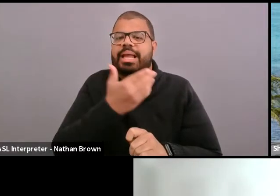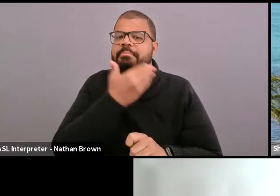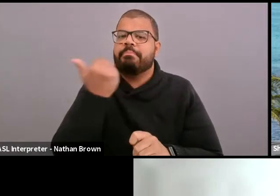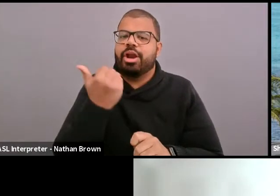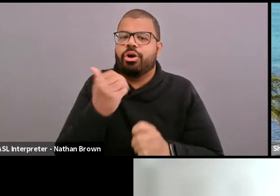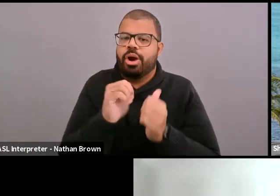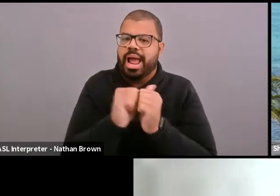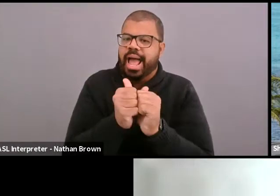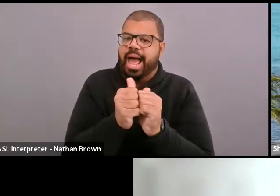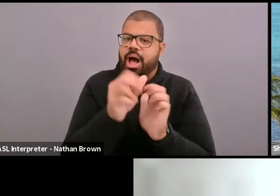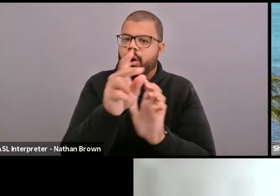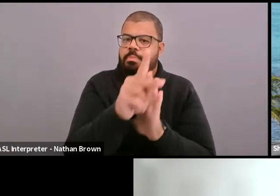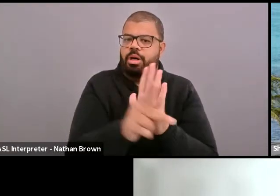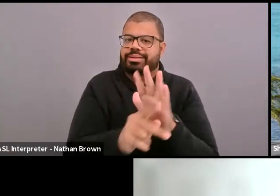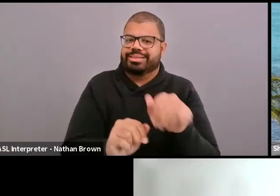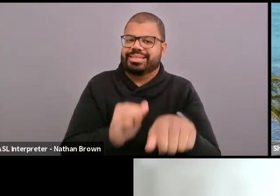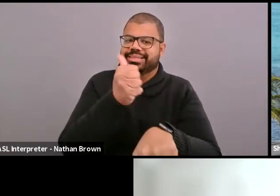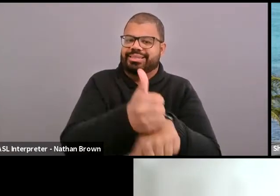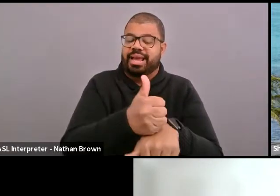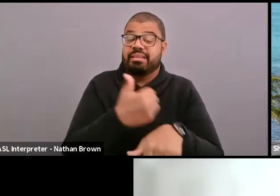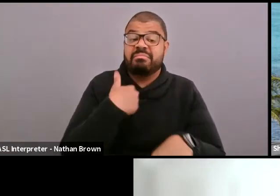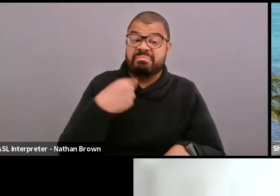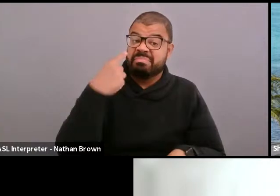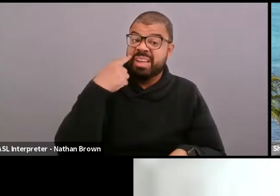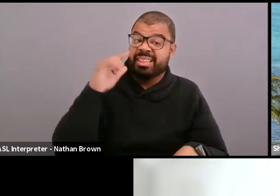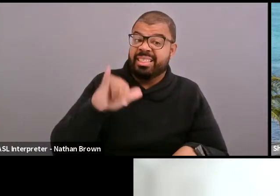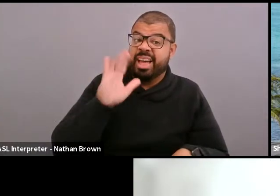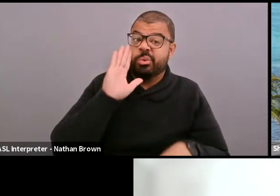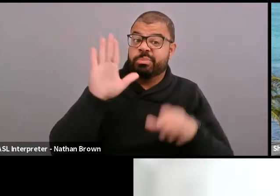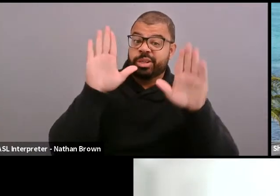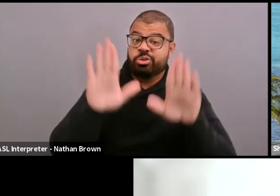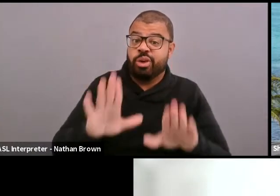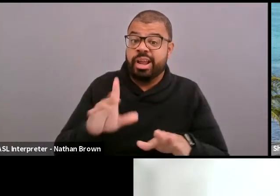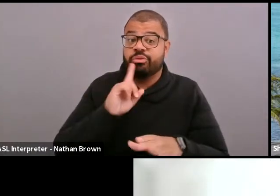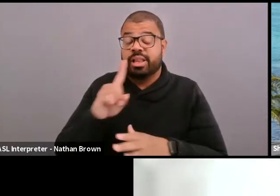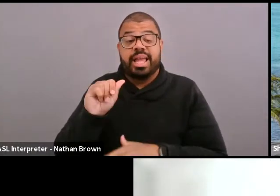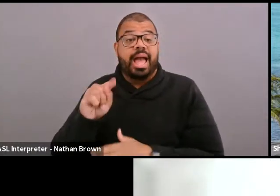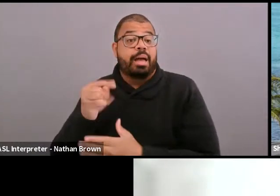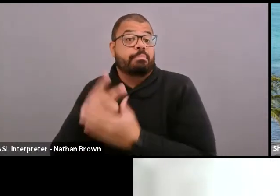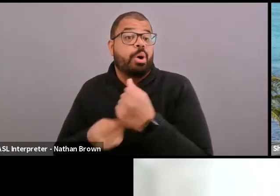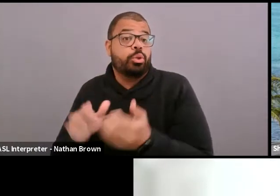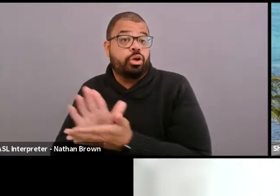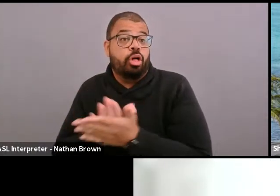great topic for very soon at both colleges. Thank you.